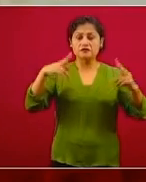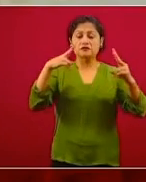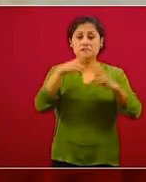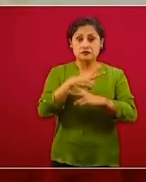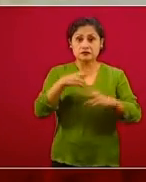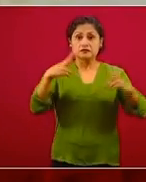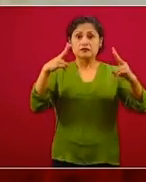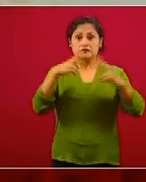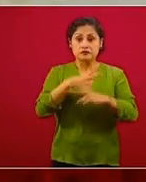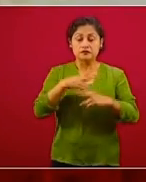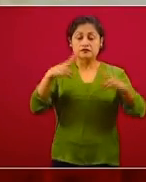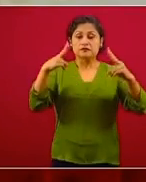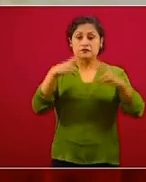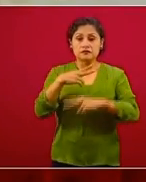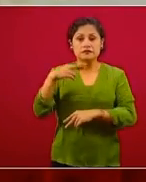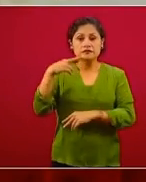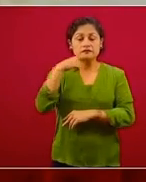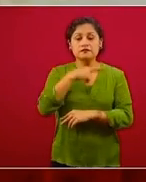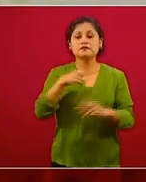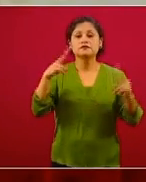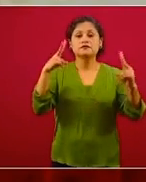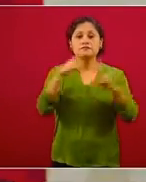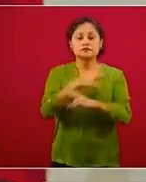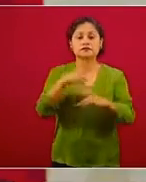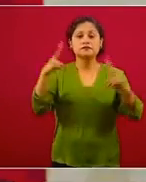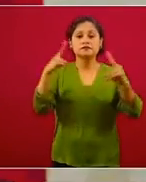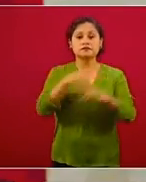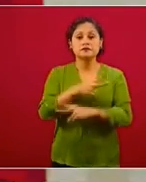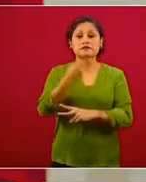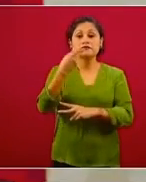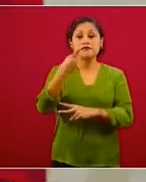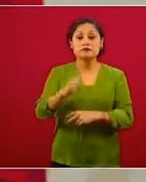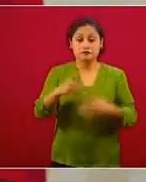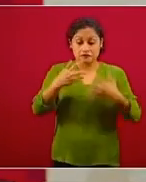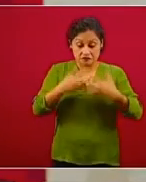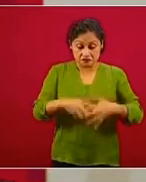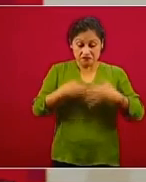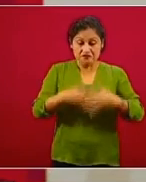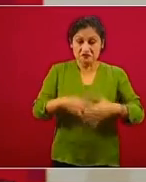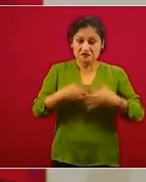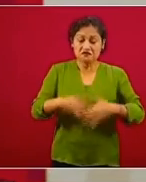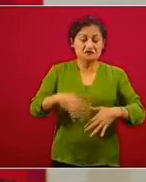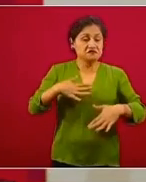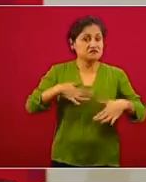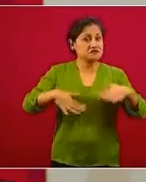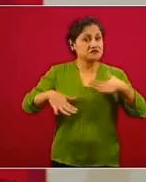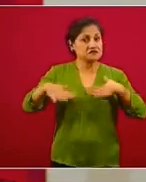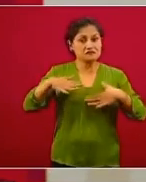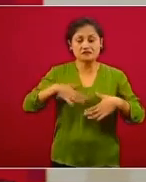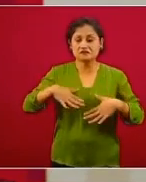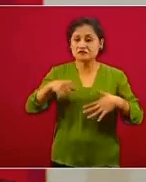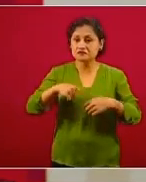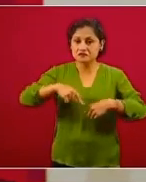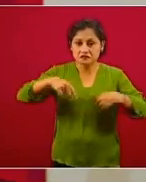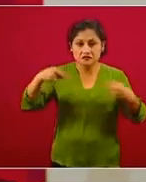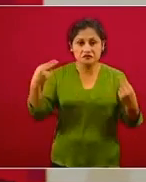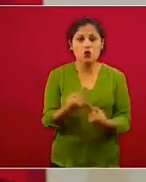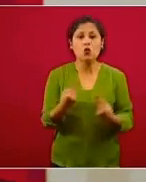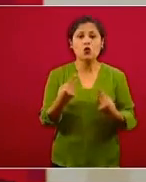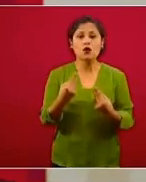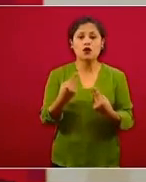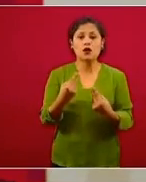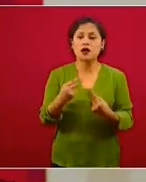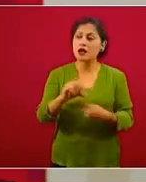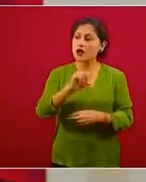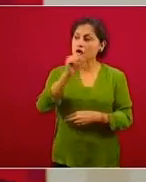rate. And then they get to a place, they get to a point where their body can't take it and they need a